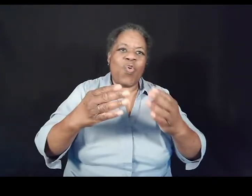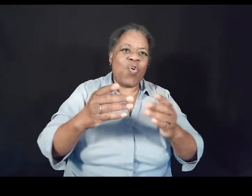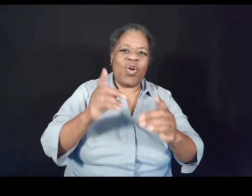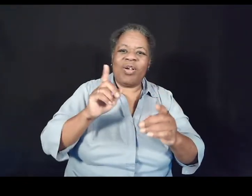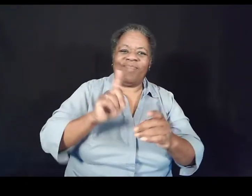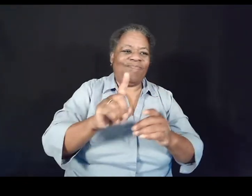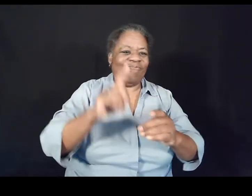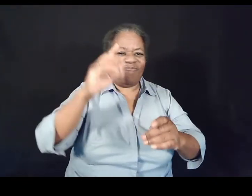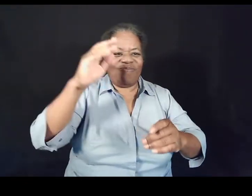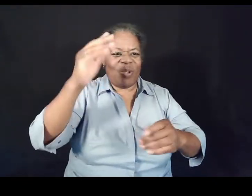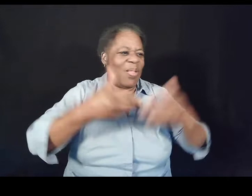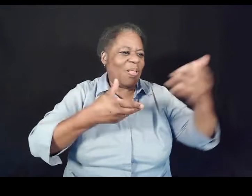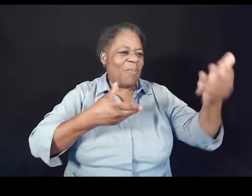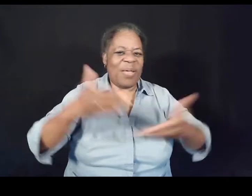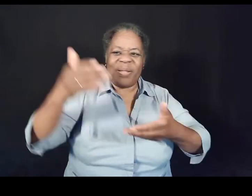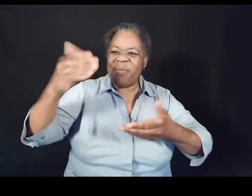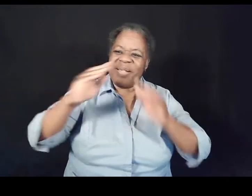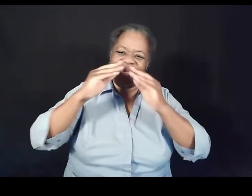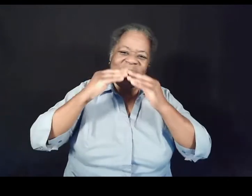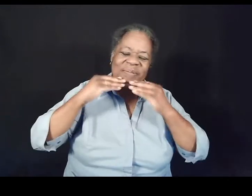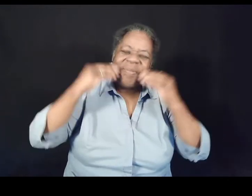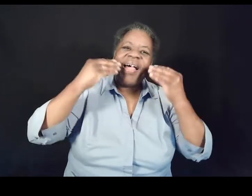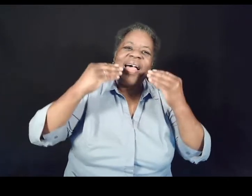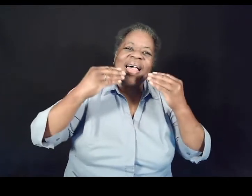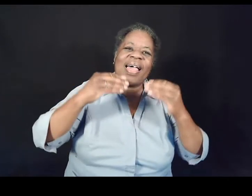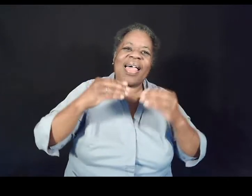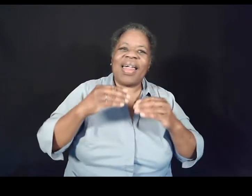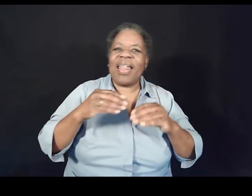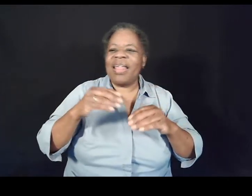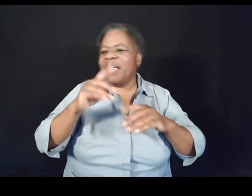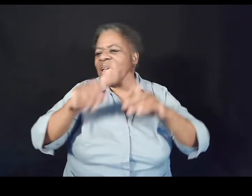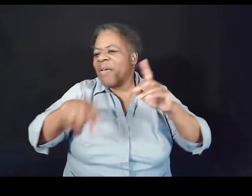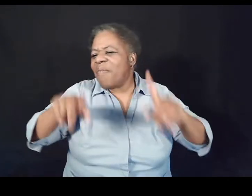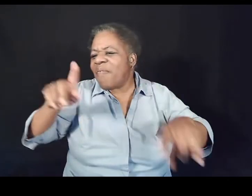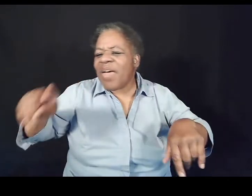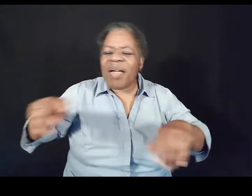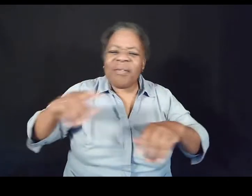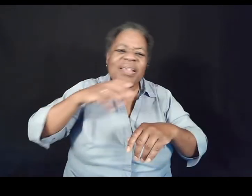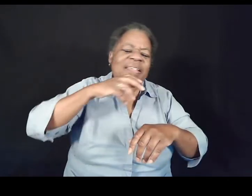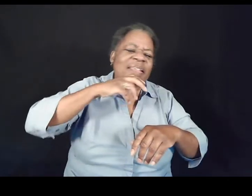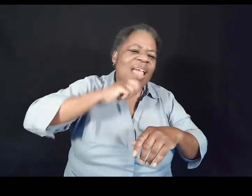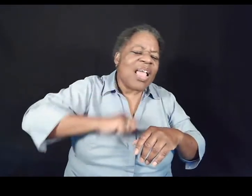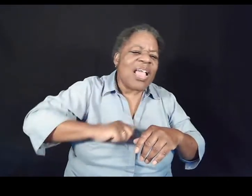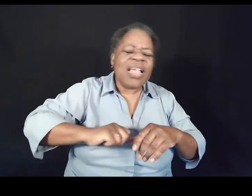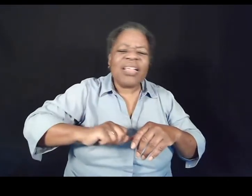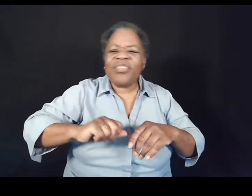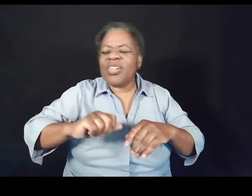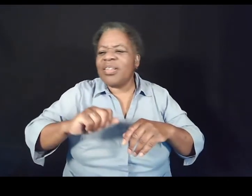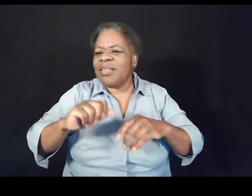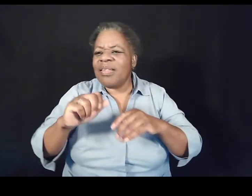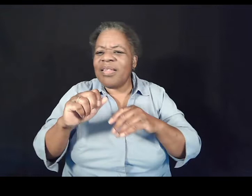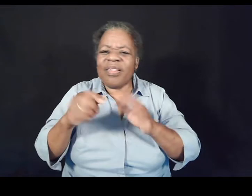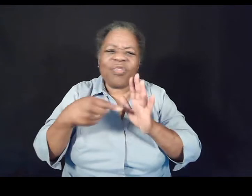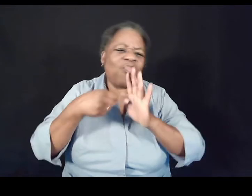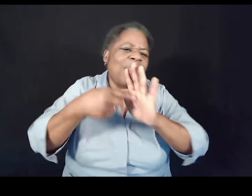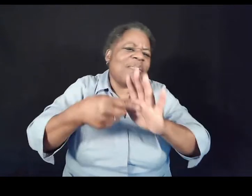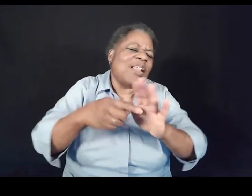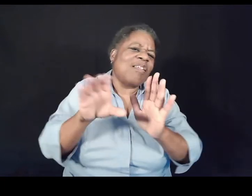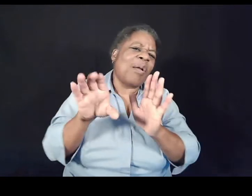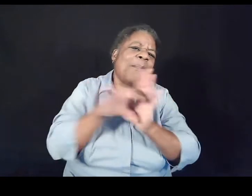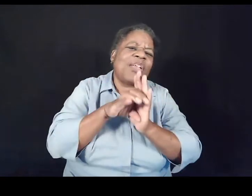smile. We make sure we have different age groups and genders and ethnicities represented in our photos and on our